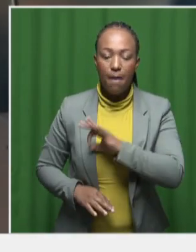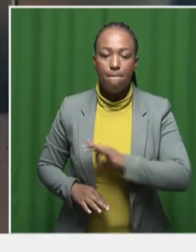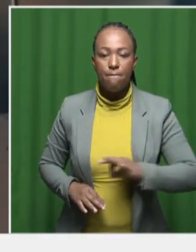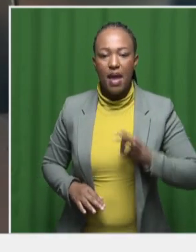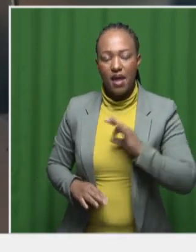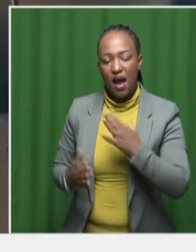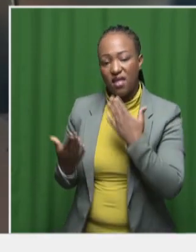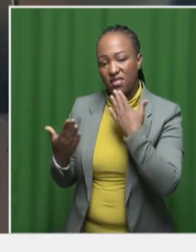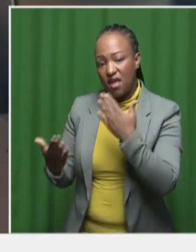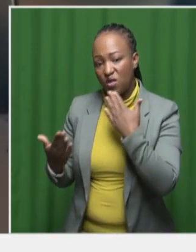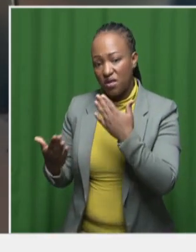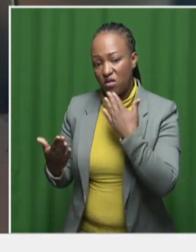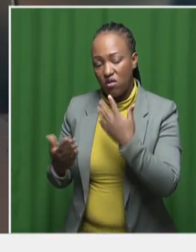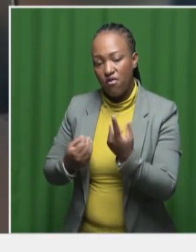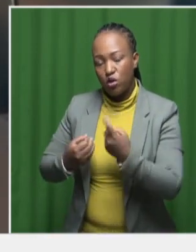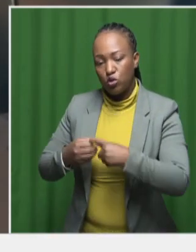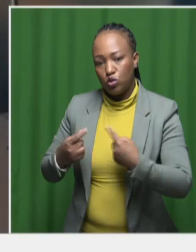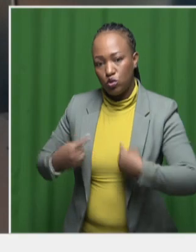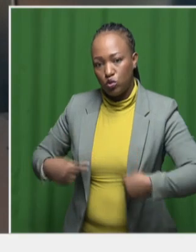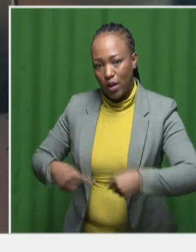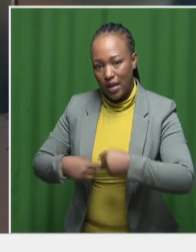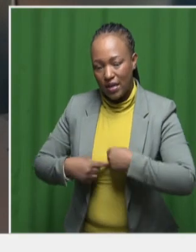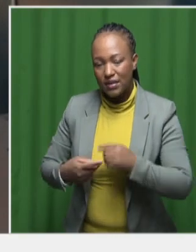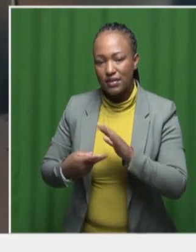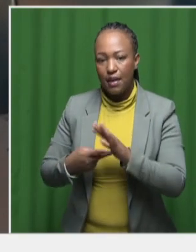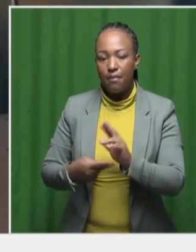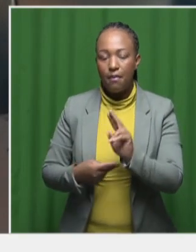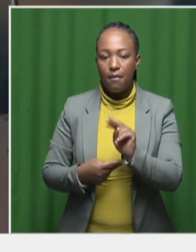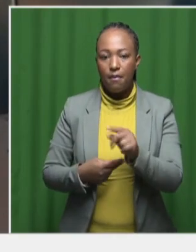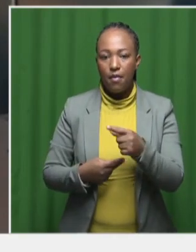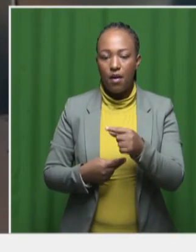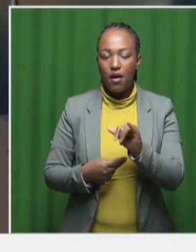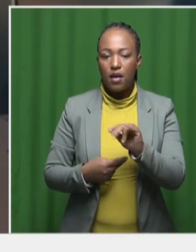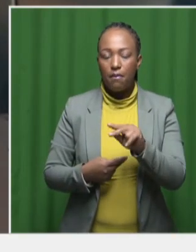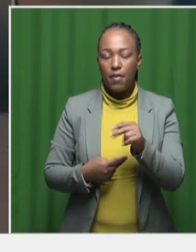for joining us, and Ngiphiwe, also a very warm welcome to you.